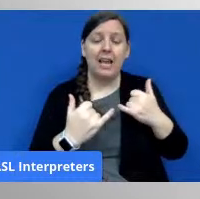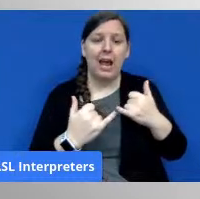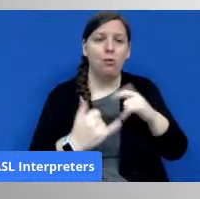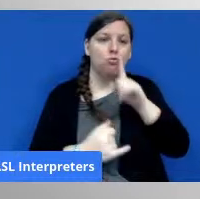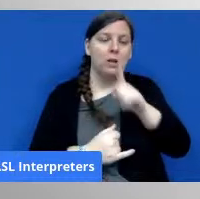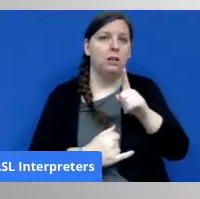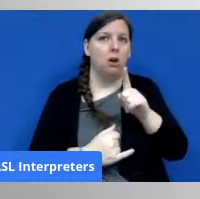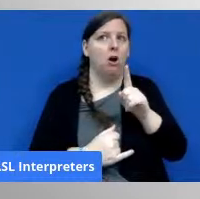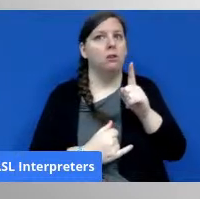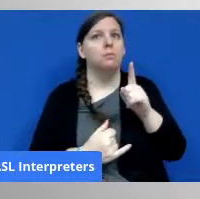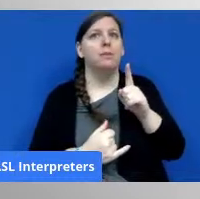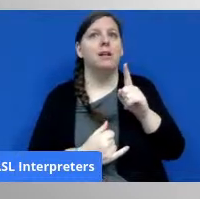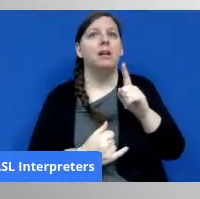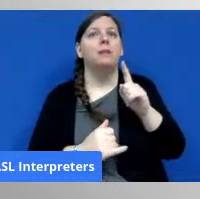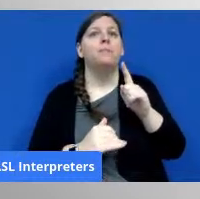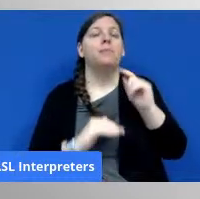with